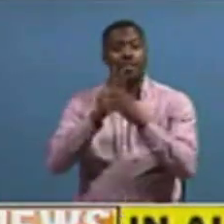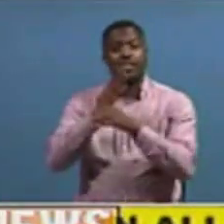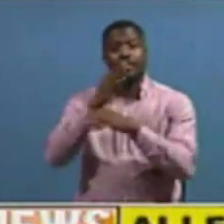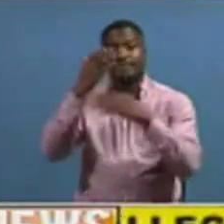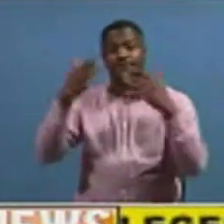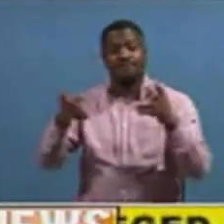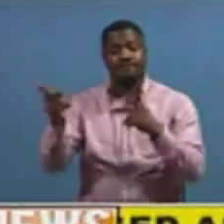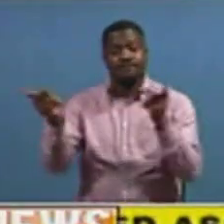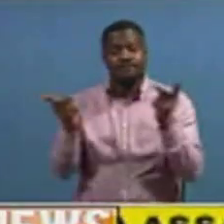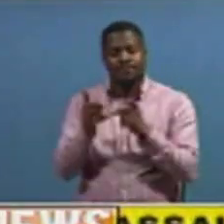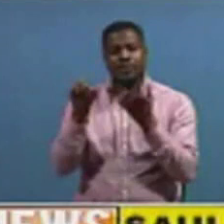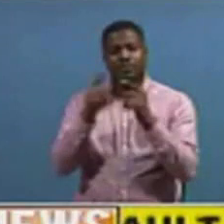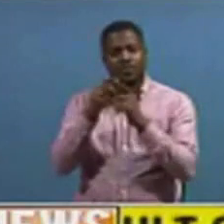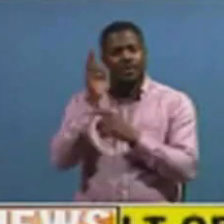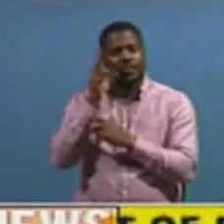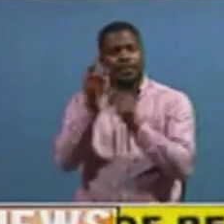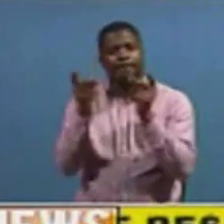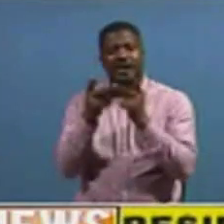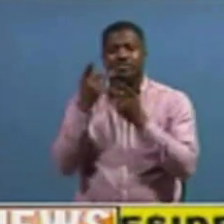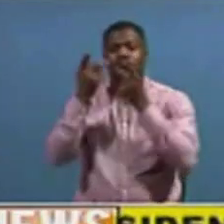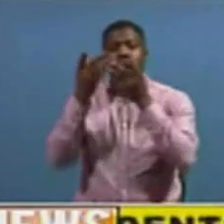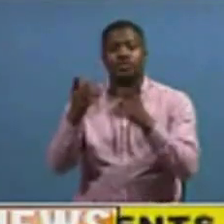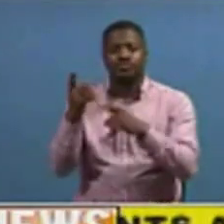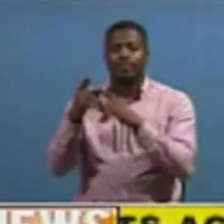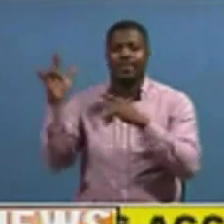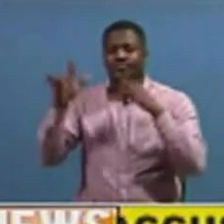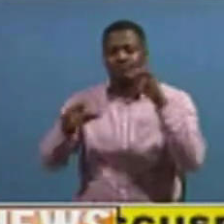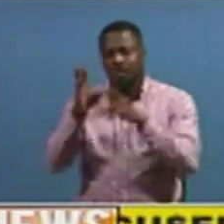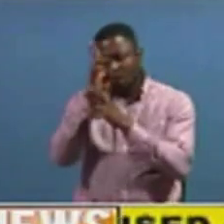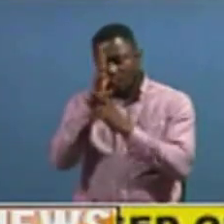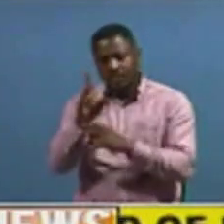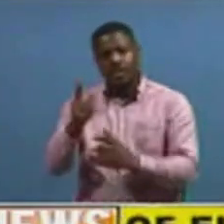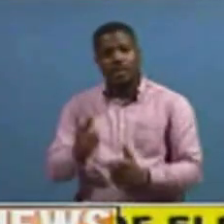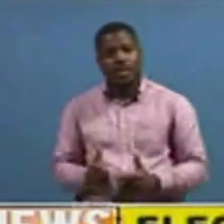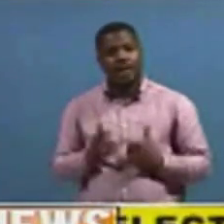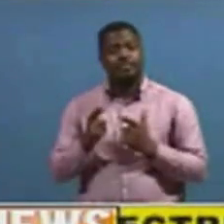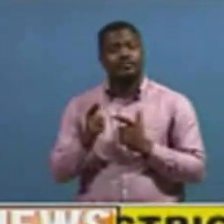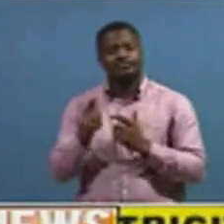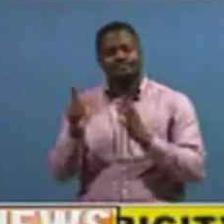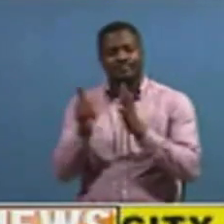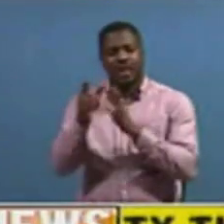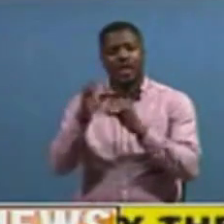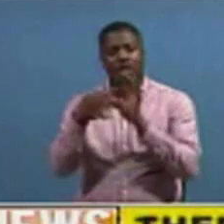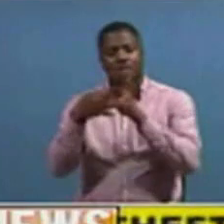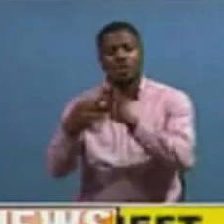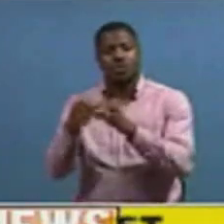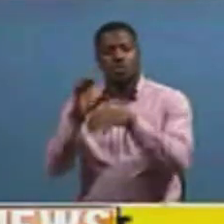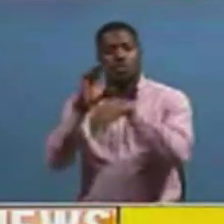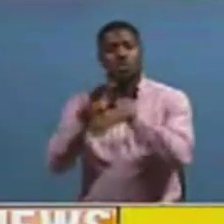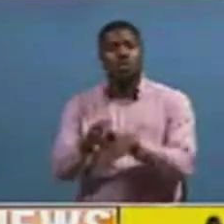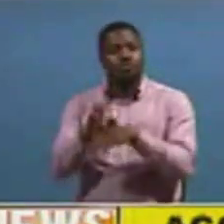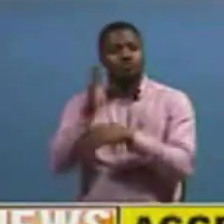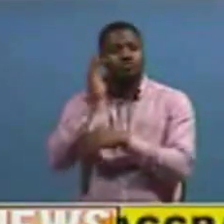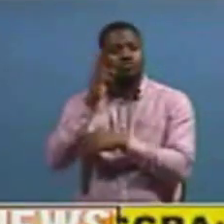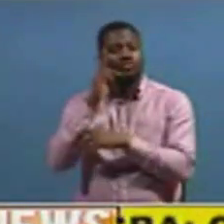the complex will serve as a historic memorial site where visitors can honor his life and legacy, connect to their cultural and ancestral roots.